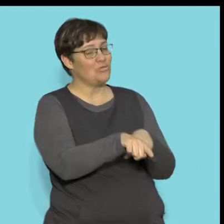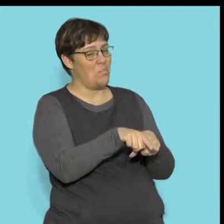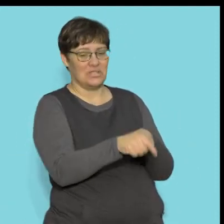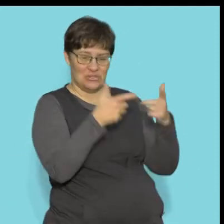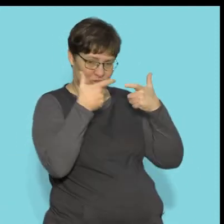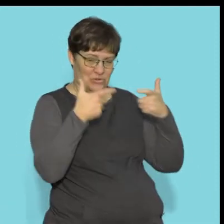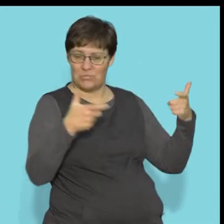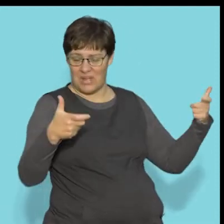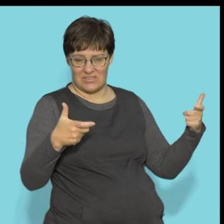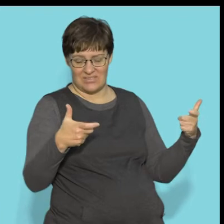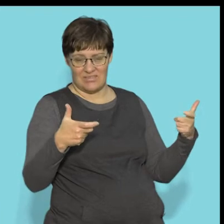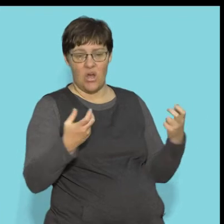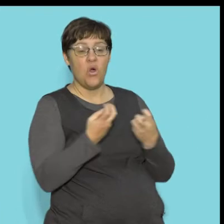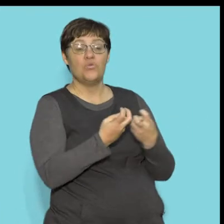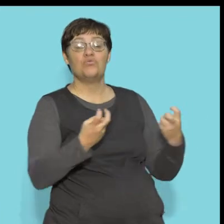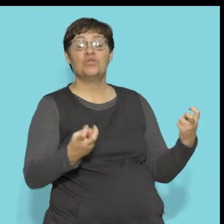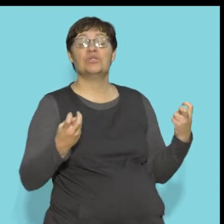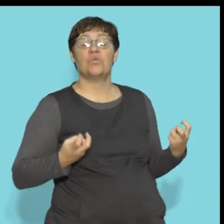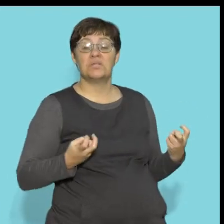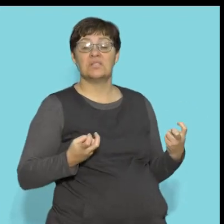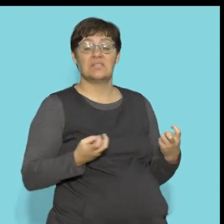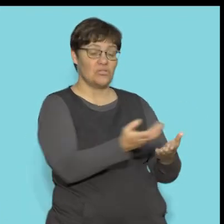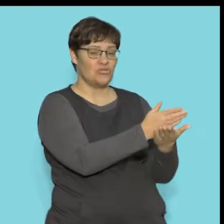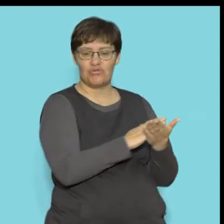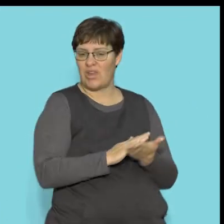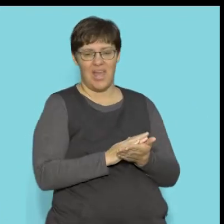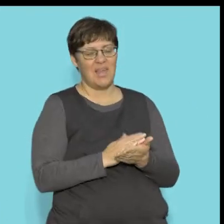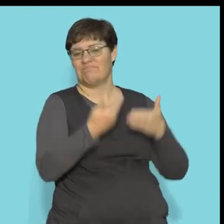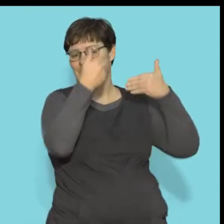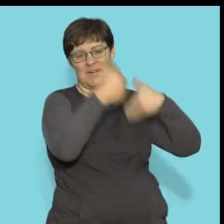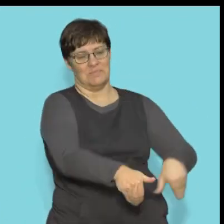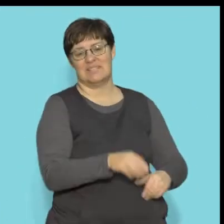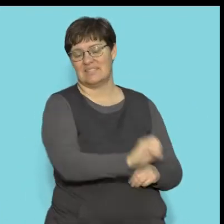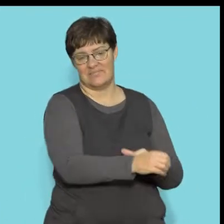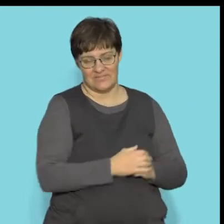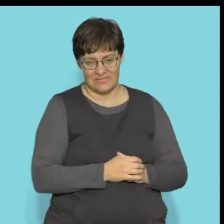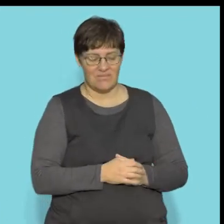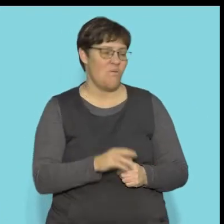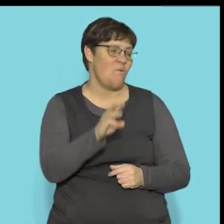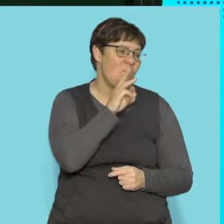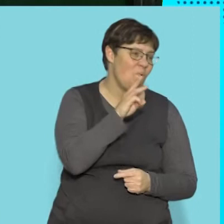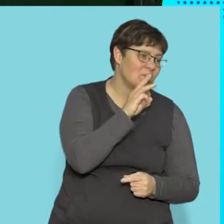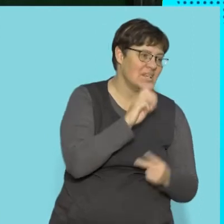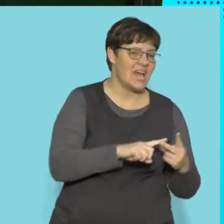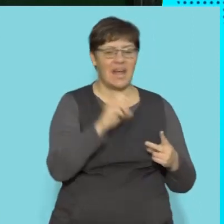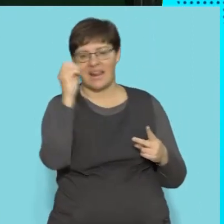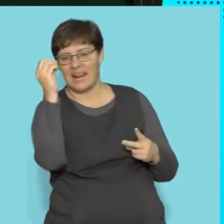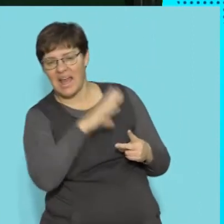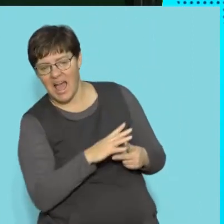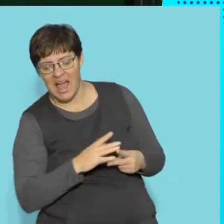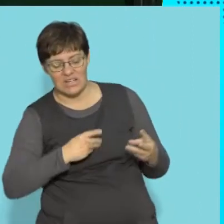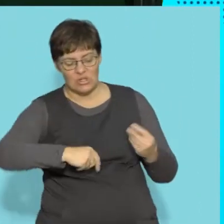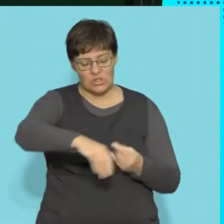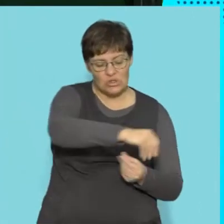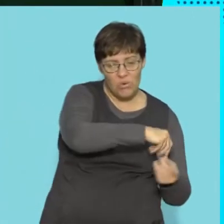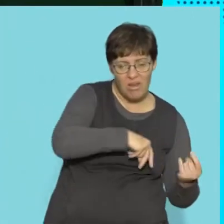greater competition, the limiting factors, in other words, water, light, minerals